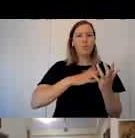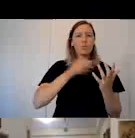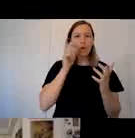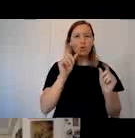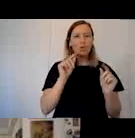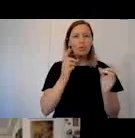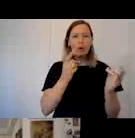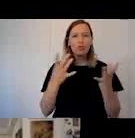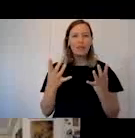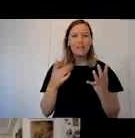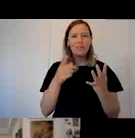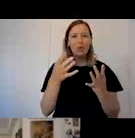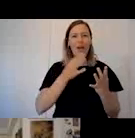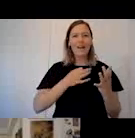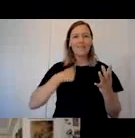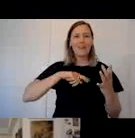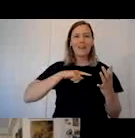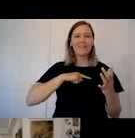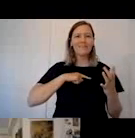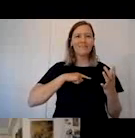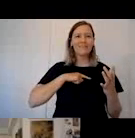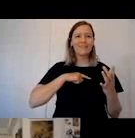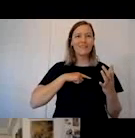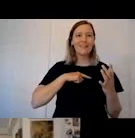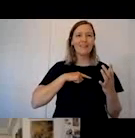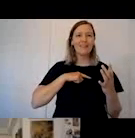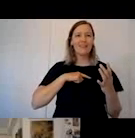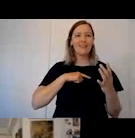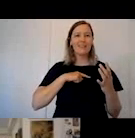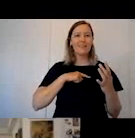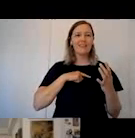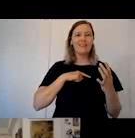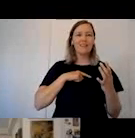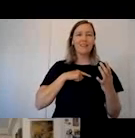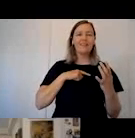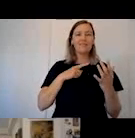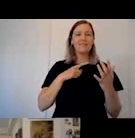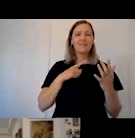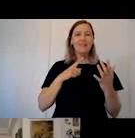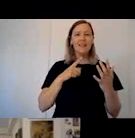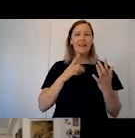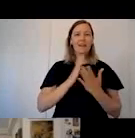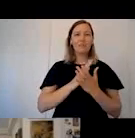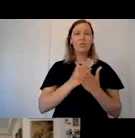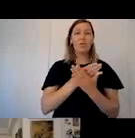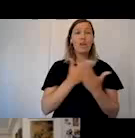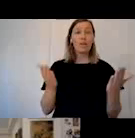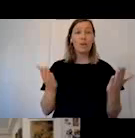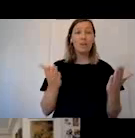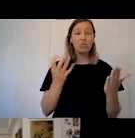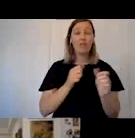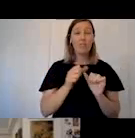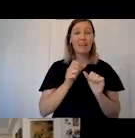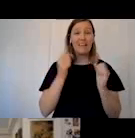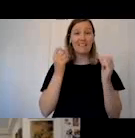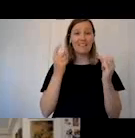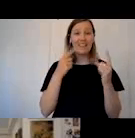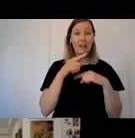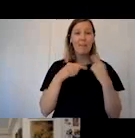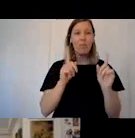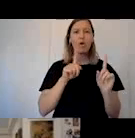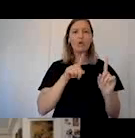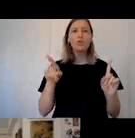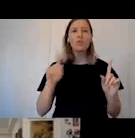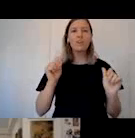you're asking us, I think it'd be important for me, at least, I'm sure for everybody else, to get a better understanding of what you've